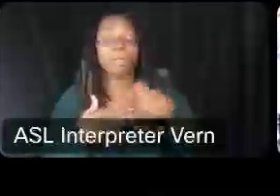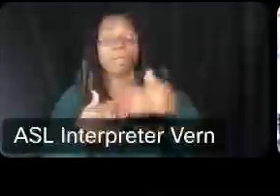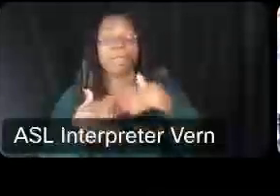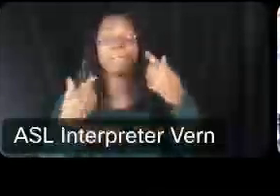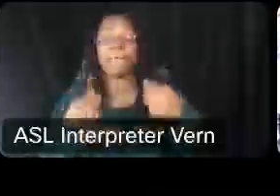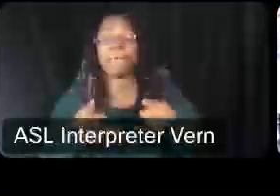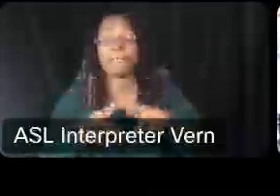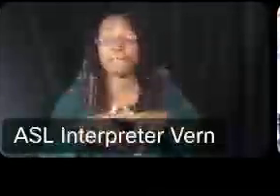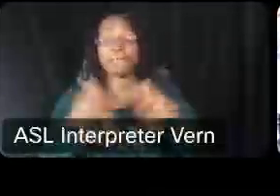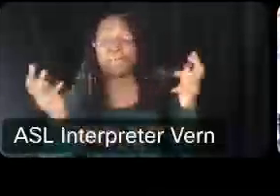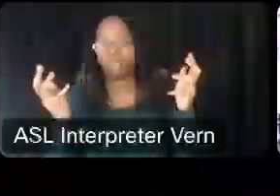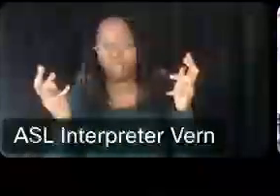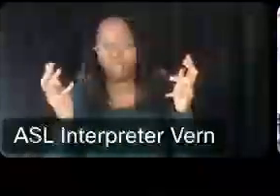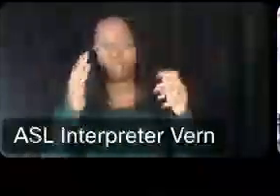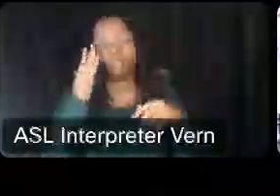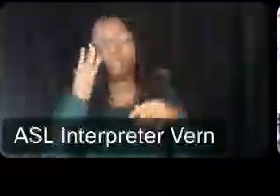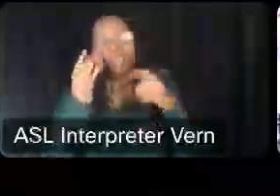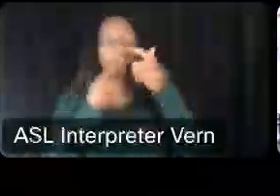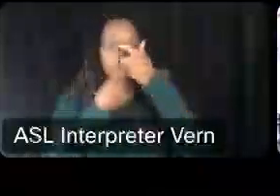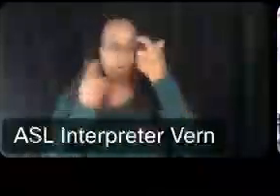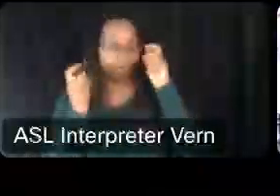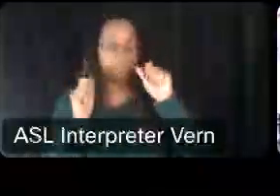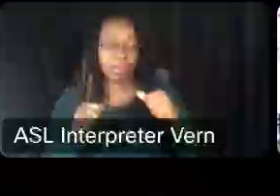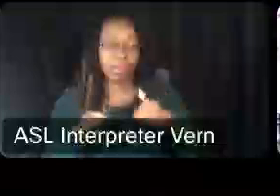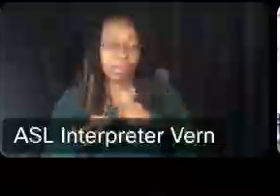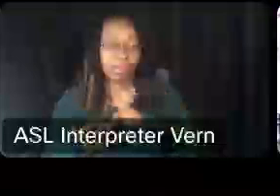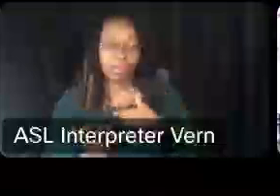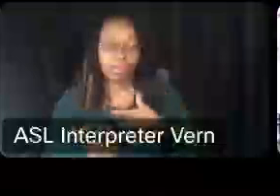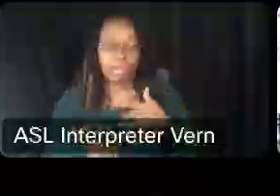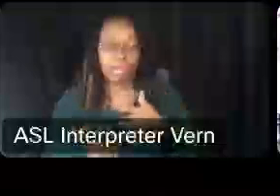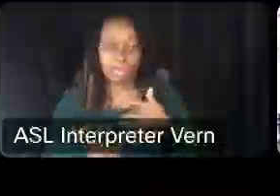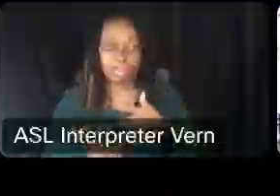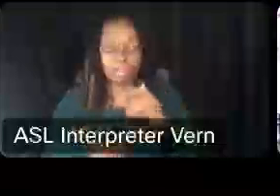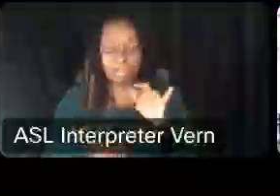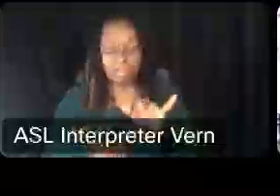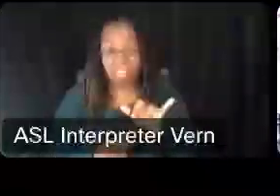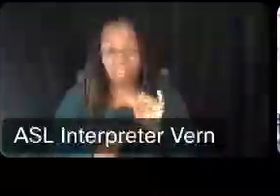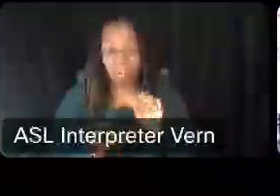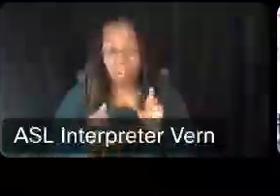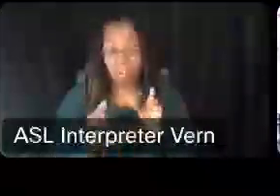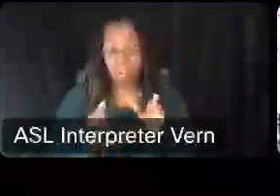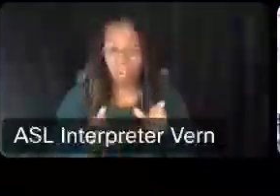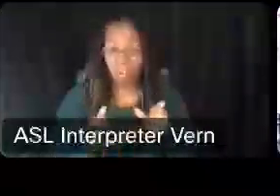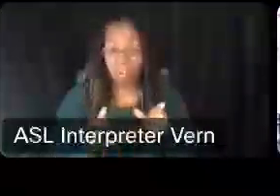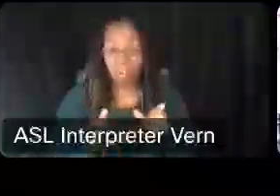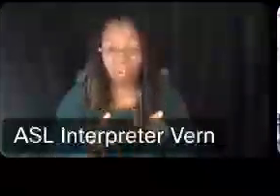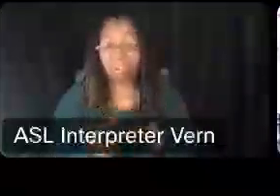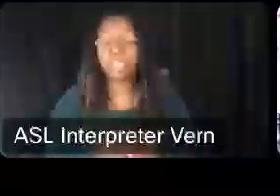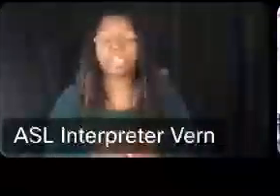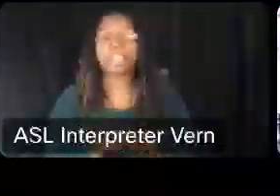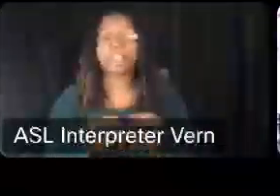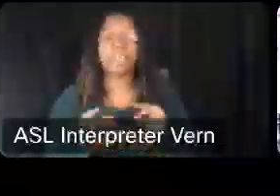big, it's too much. Trauma can leave us feeling that in that way. So to be able to say trauma does